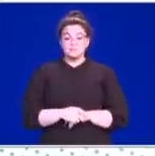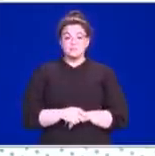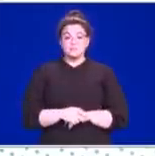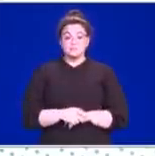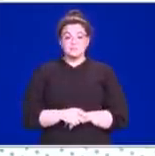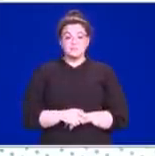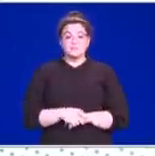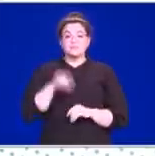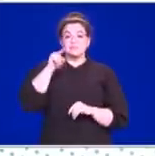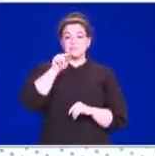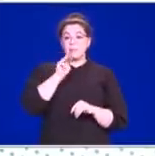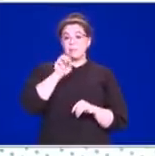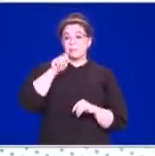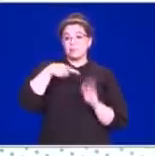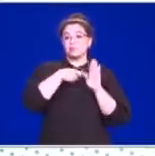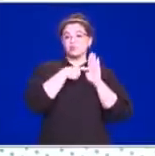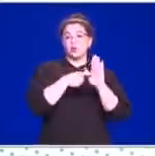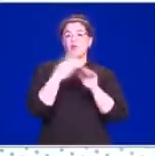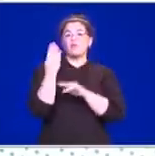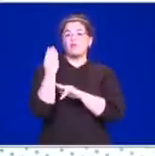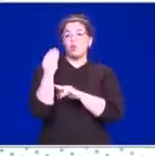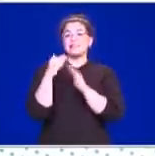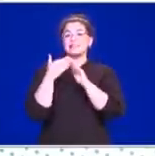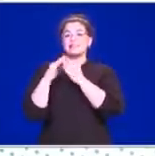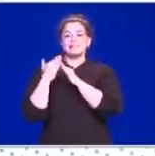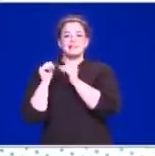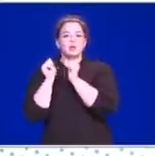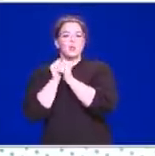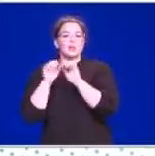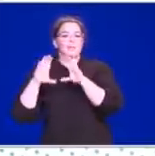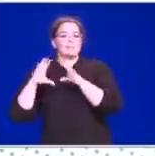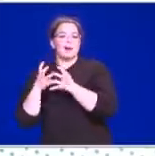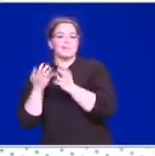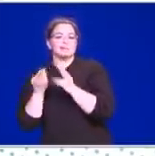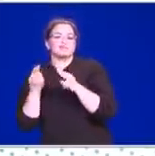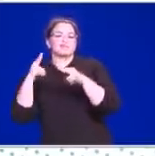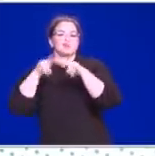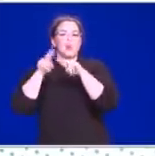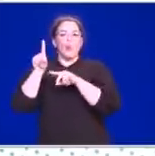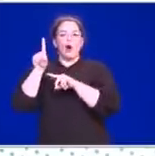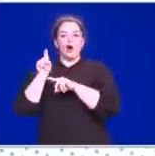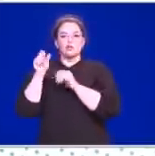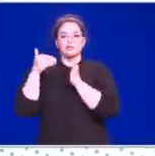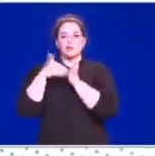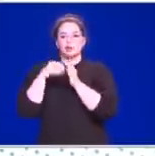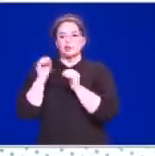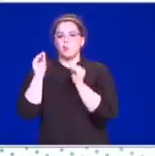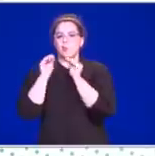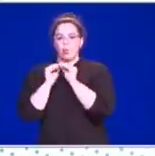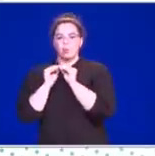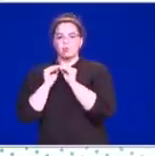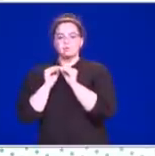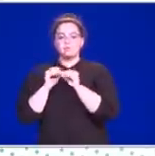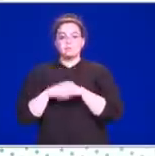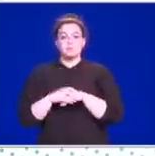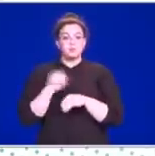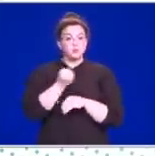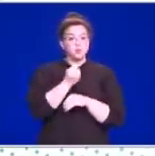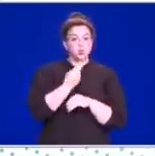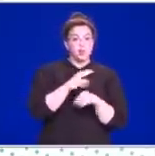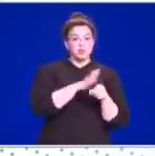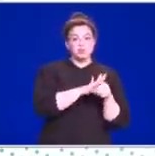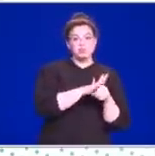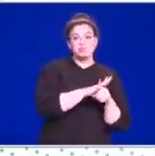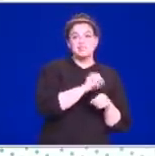This map shows the 14 cities with population gains of 100,000 or more this decade. 12 were located